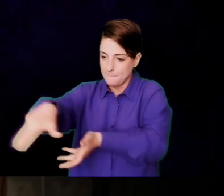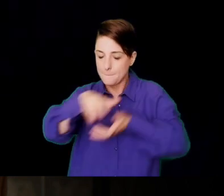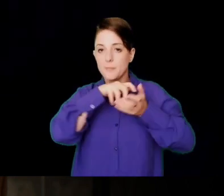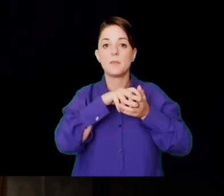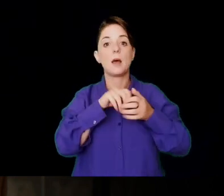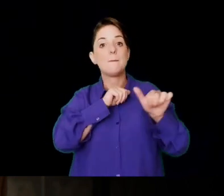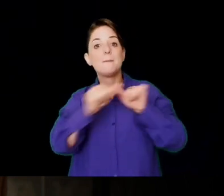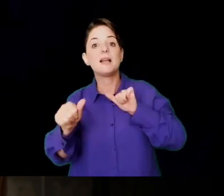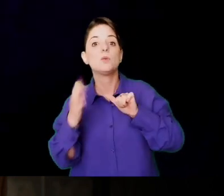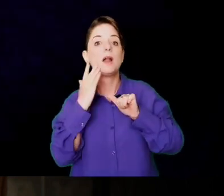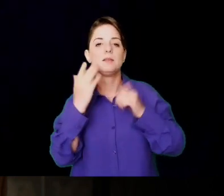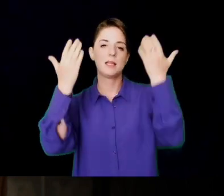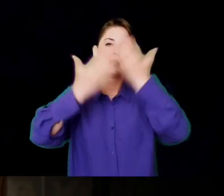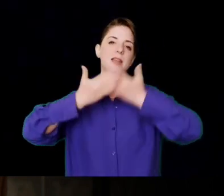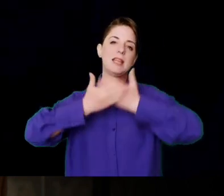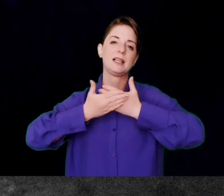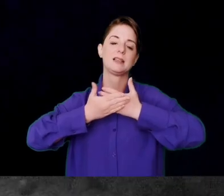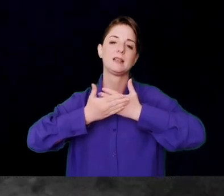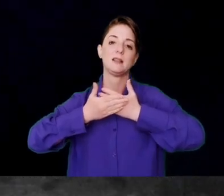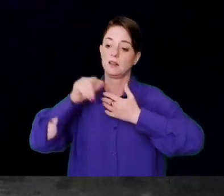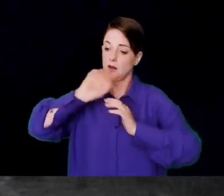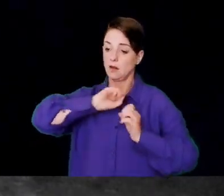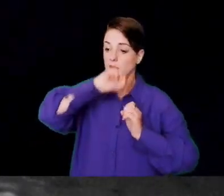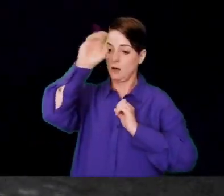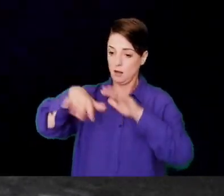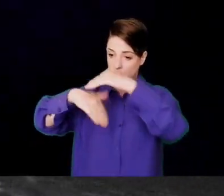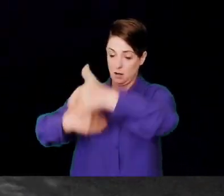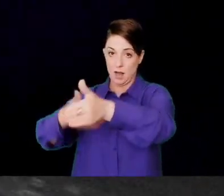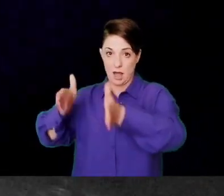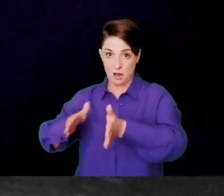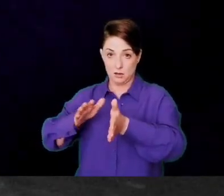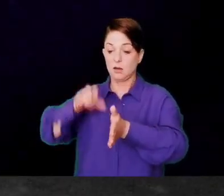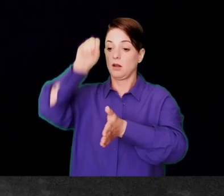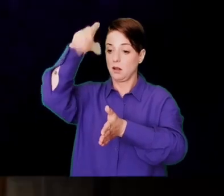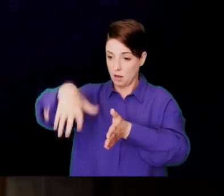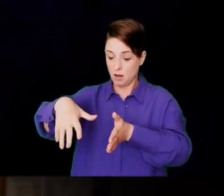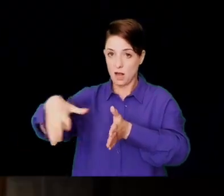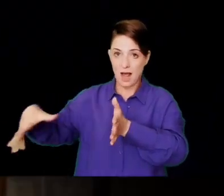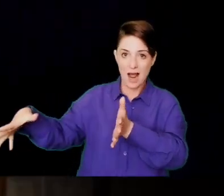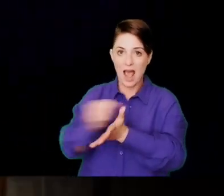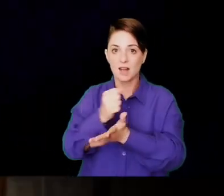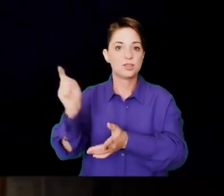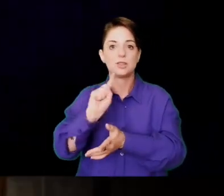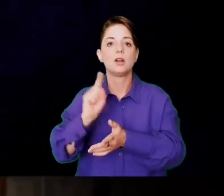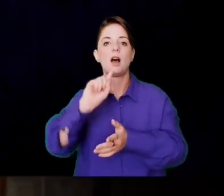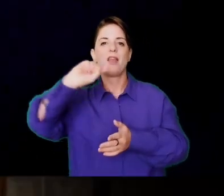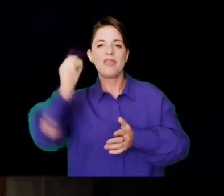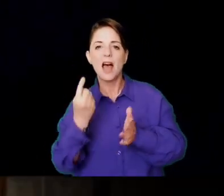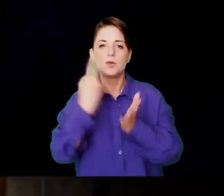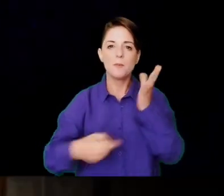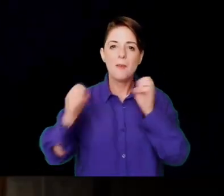all was the evening tide. And by then we had 1,000 pound of lobsters. Unbelievable.